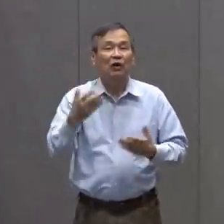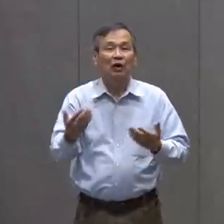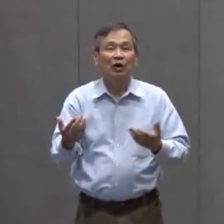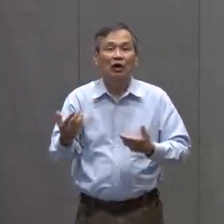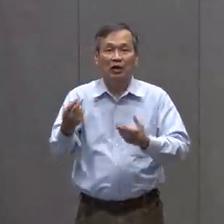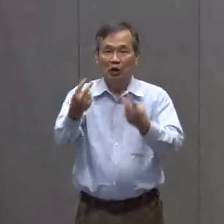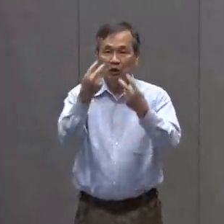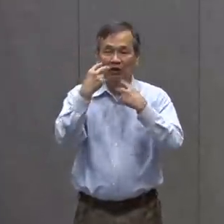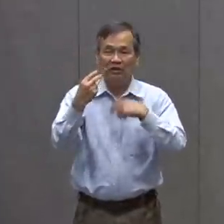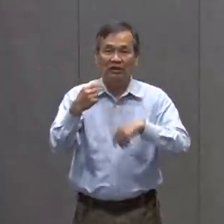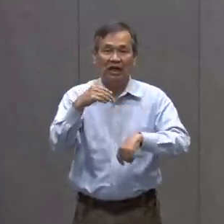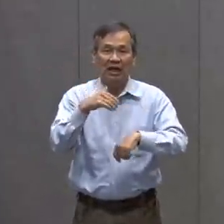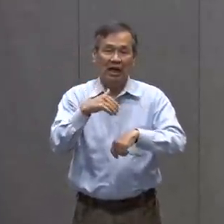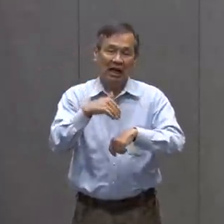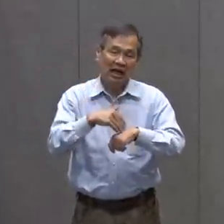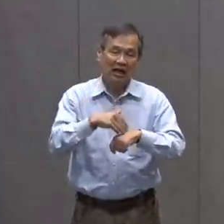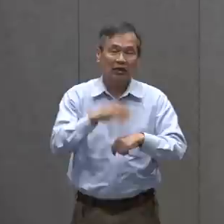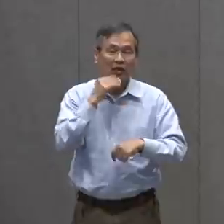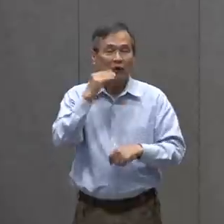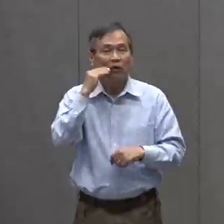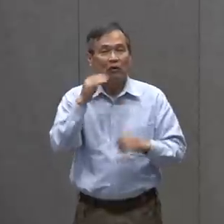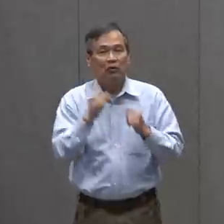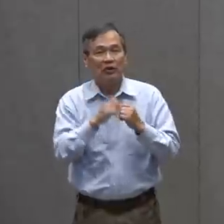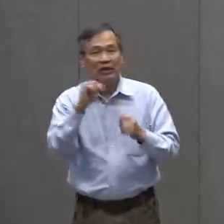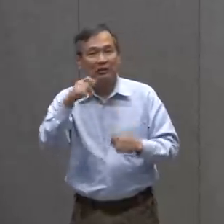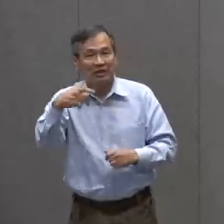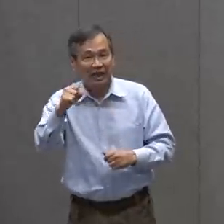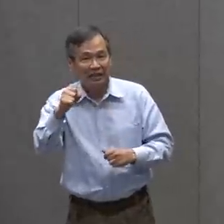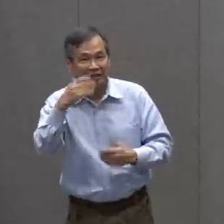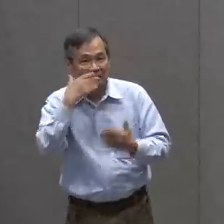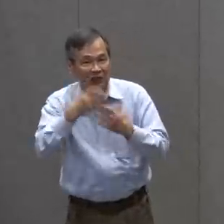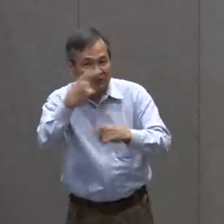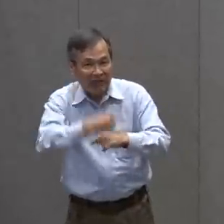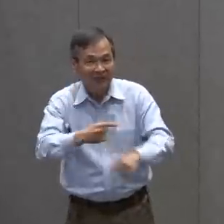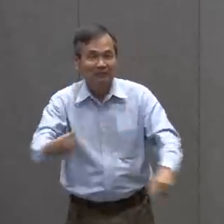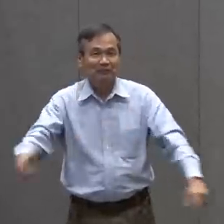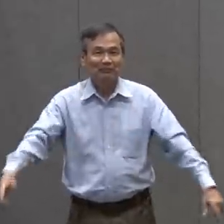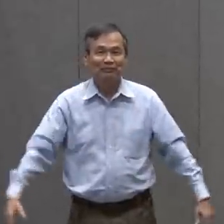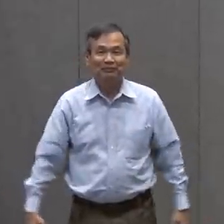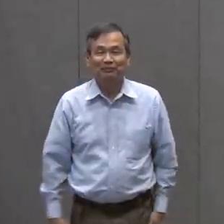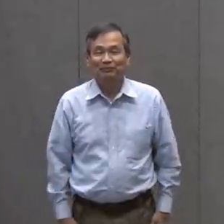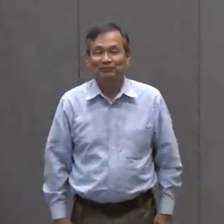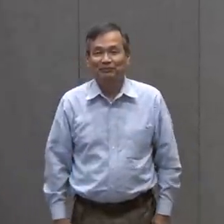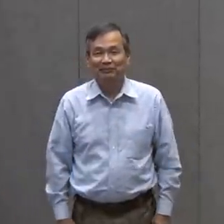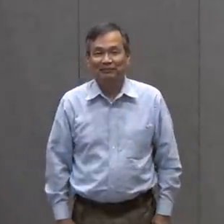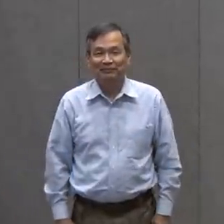us on this episode of At Home with APS. Have a great day. Bye-bye.